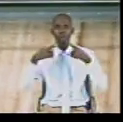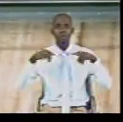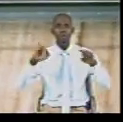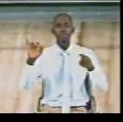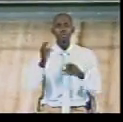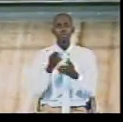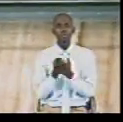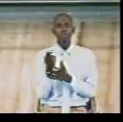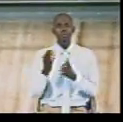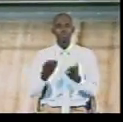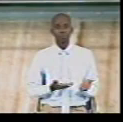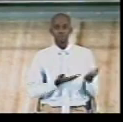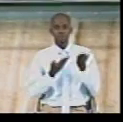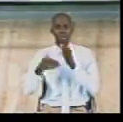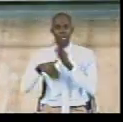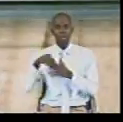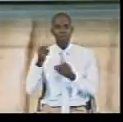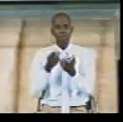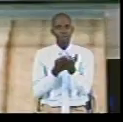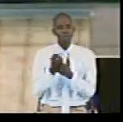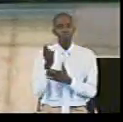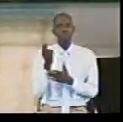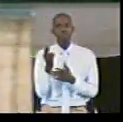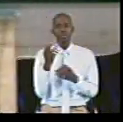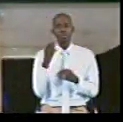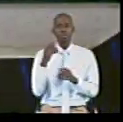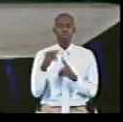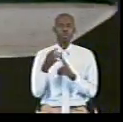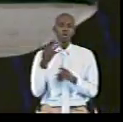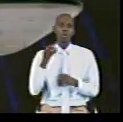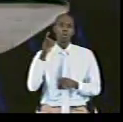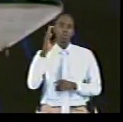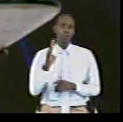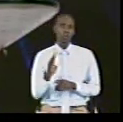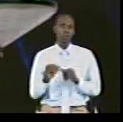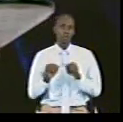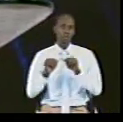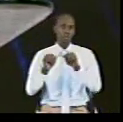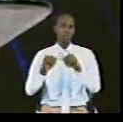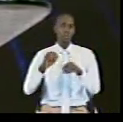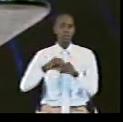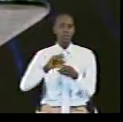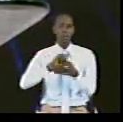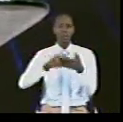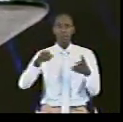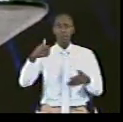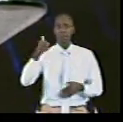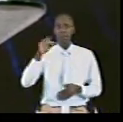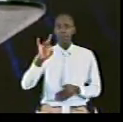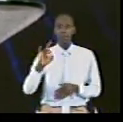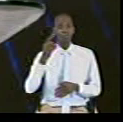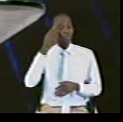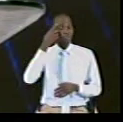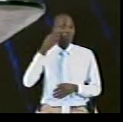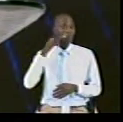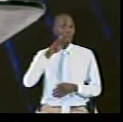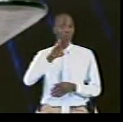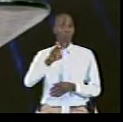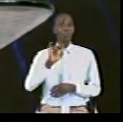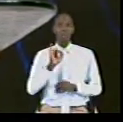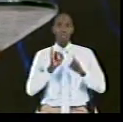the truth of the word of God. Look at verse 18. In verse 18, for behold, I have made